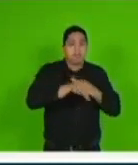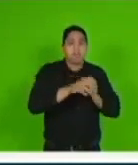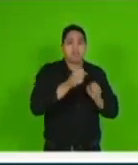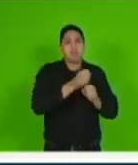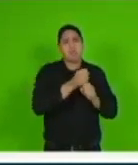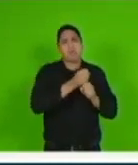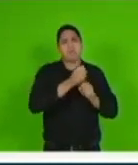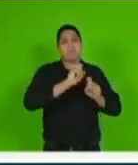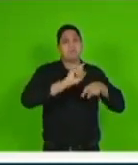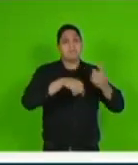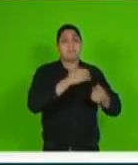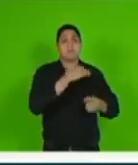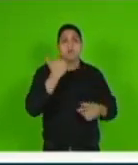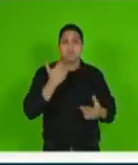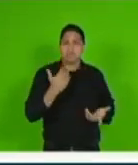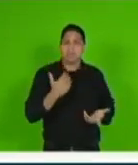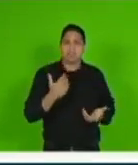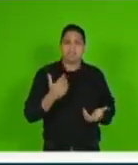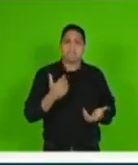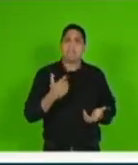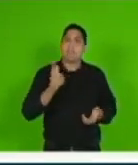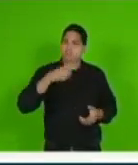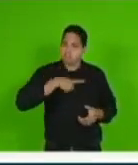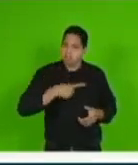this night that is referred to in the text.